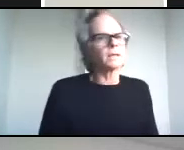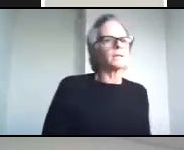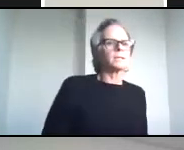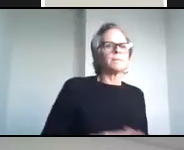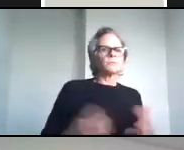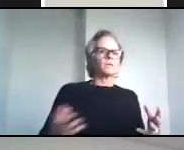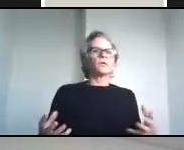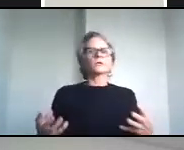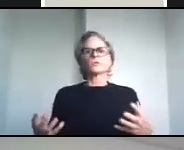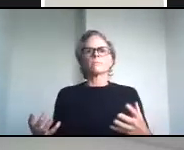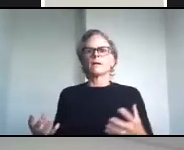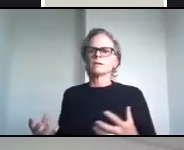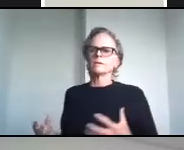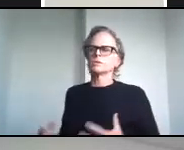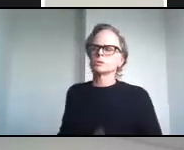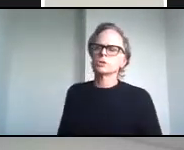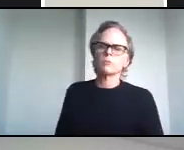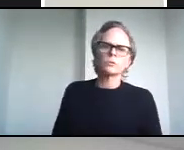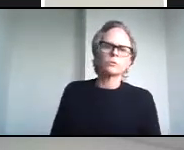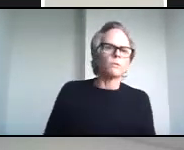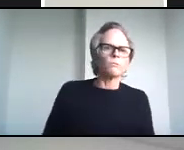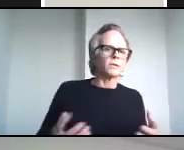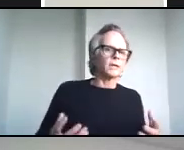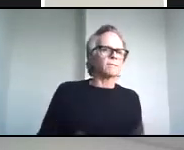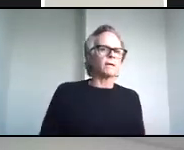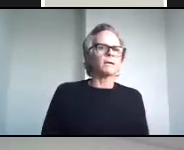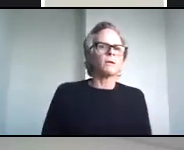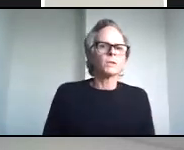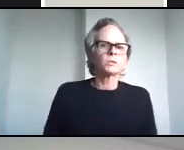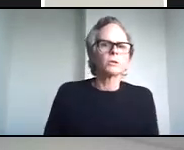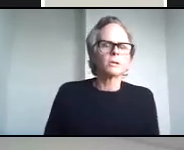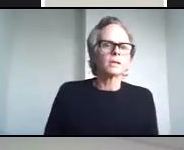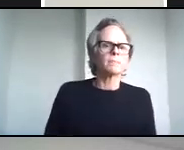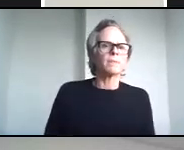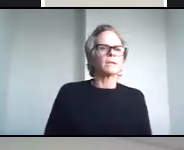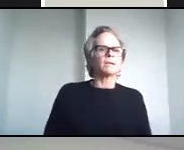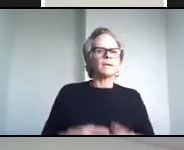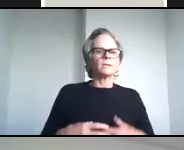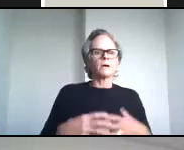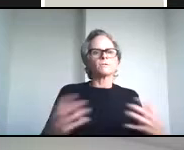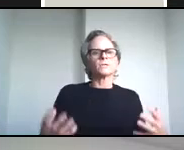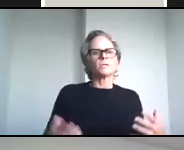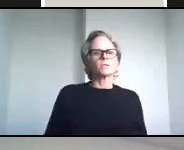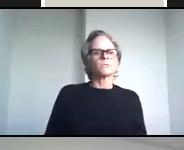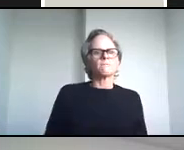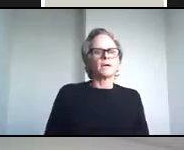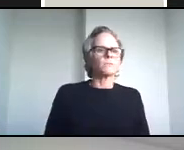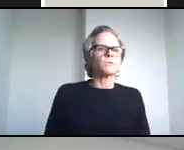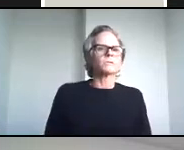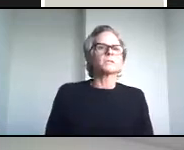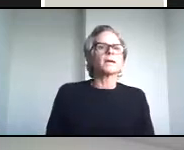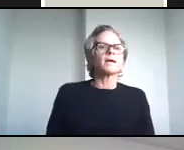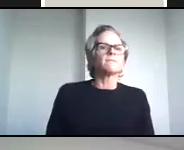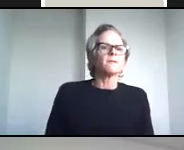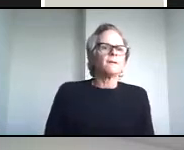feel like? And I think the best way to talk to you about it is just share with you what we think about, how we start thinking about it, and the conversations we have had